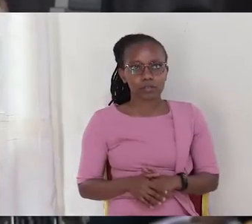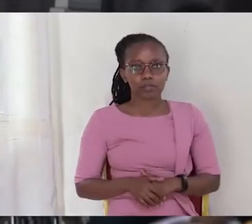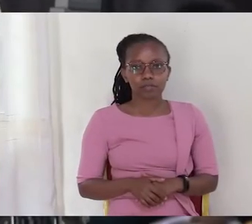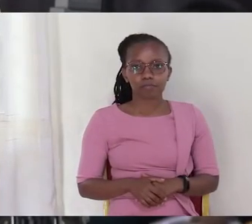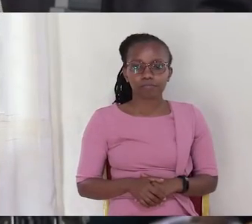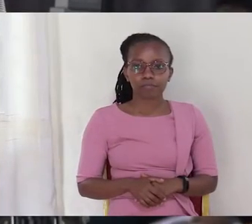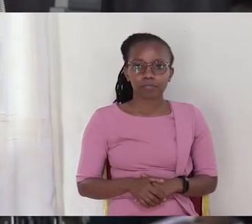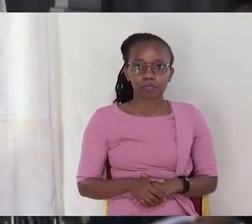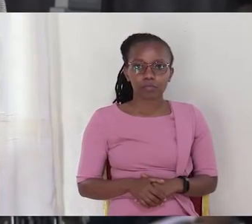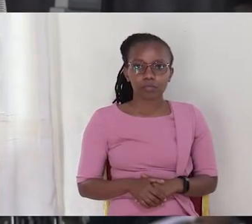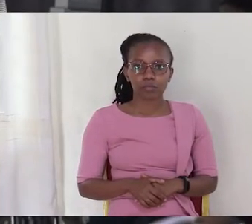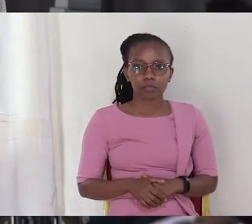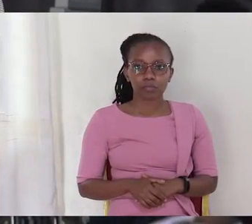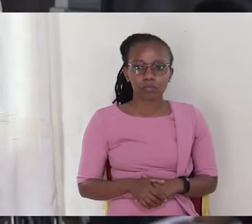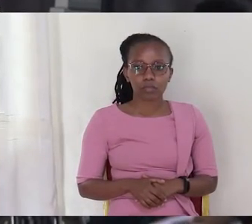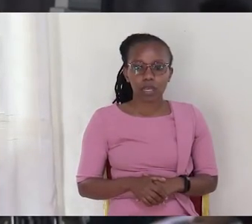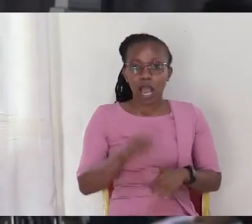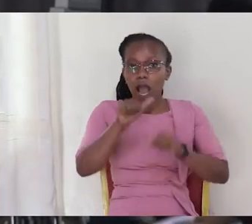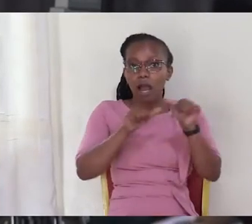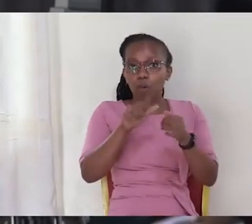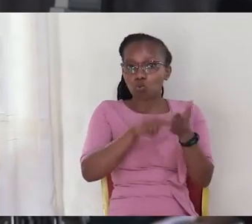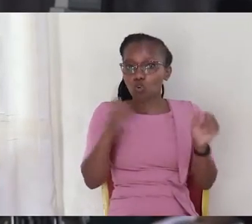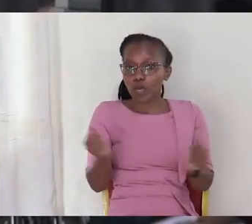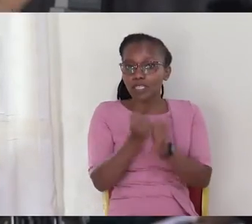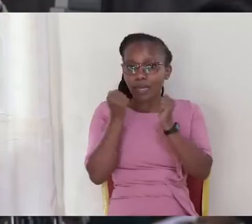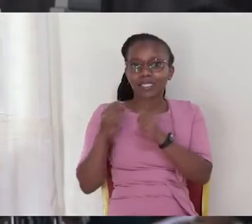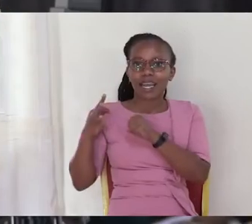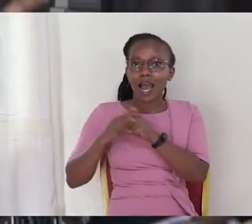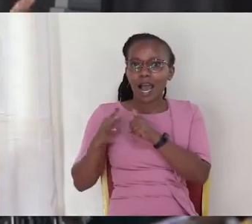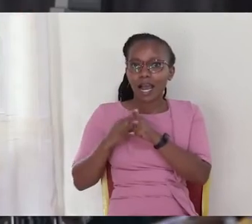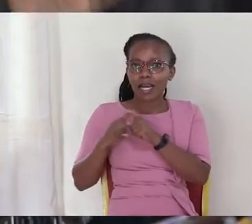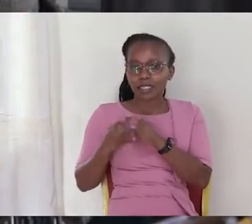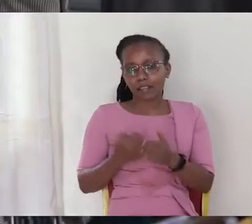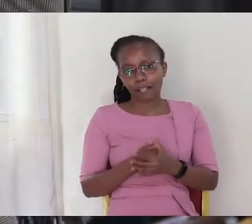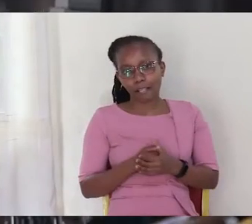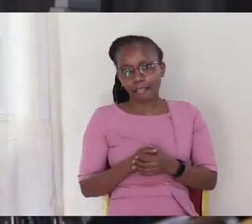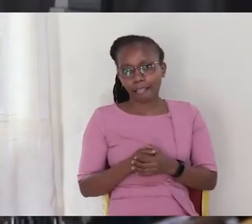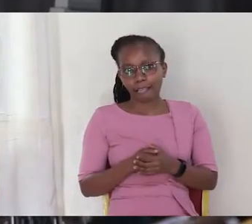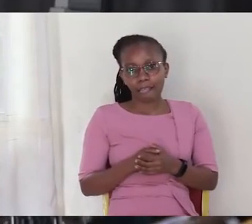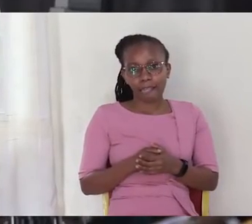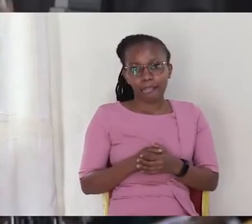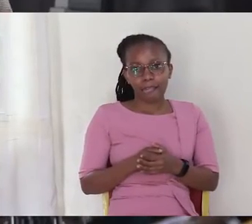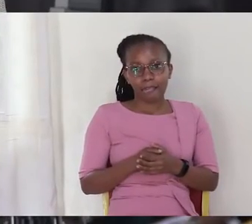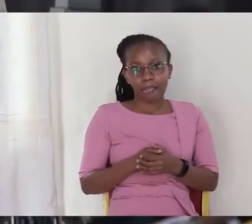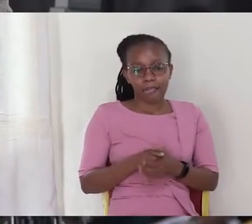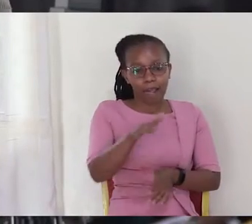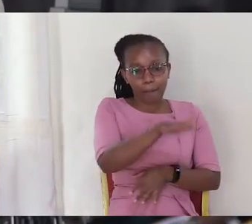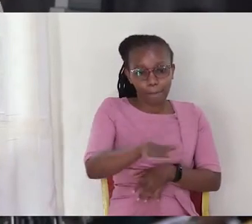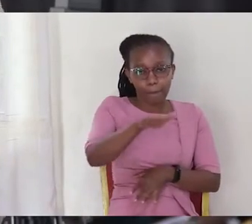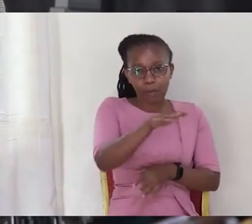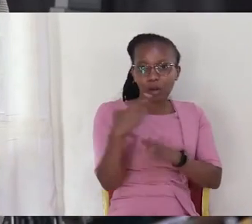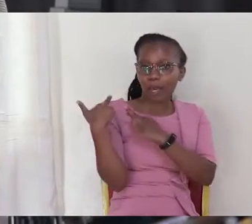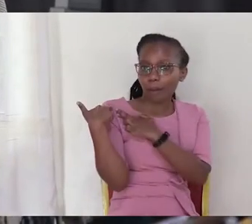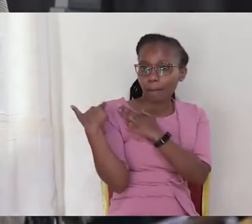must test about what we are going to expect in August. So primaries should be the space where we test